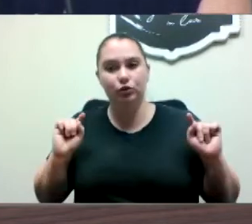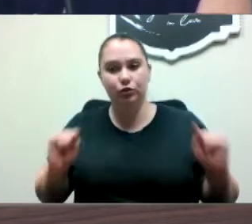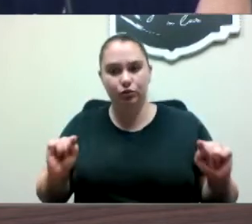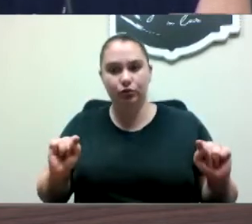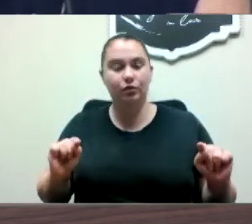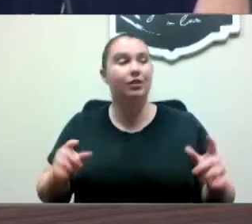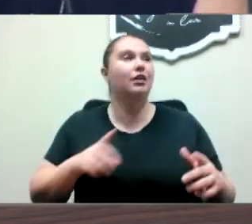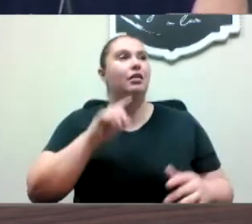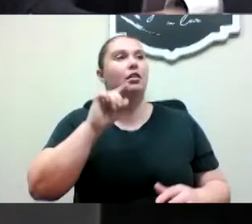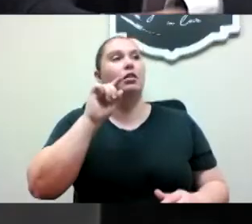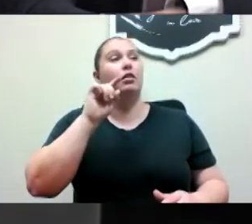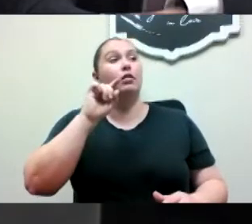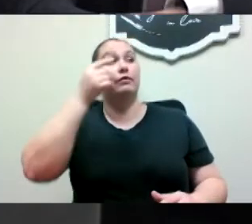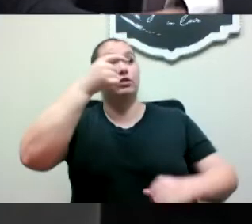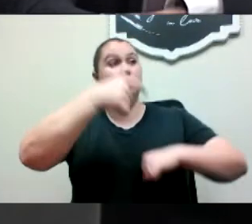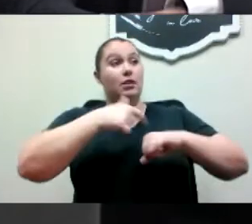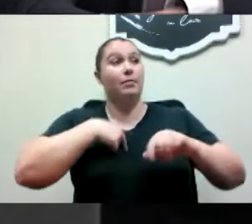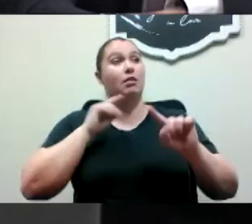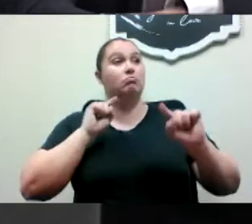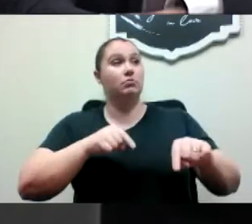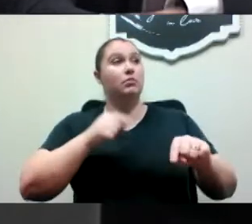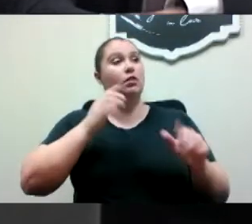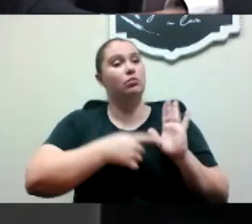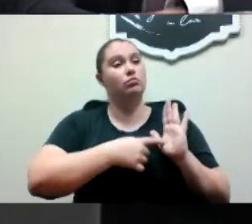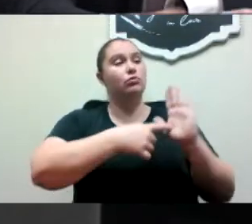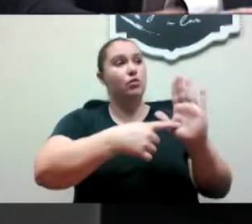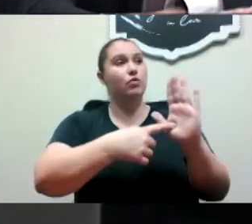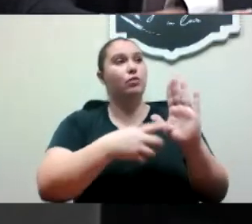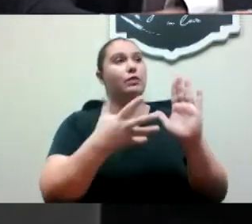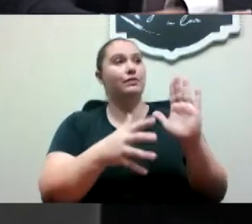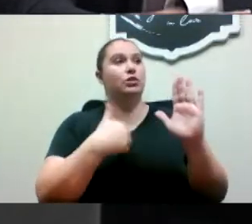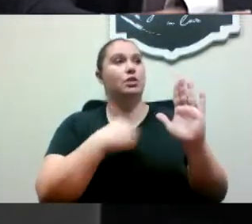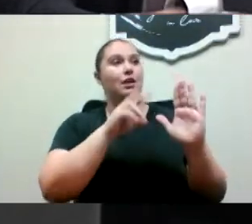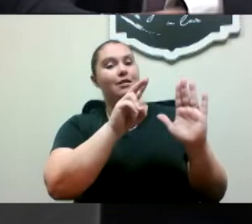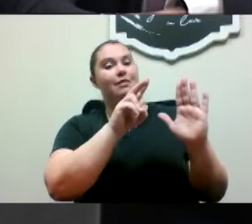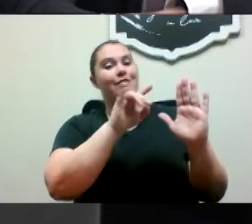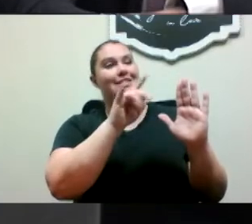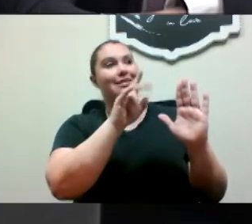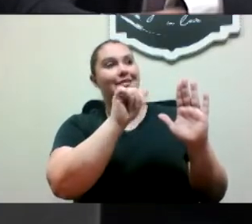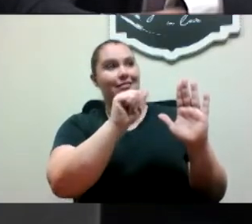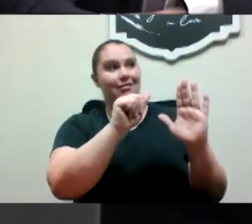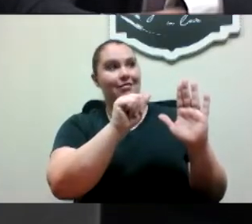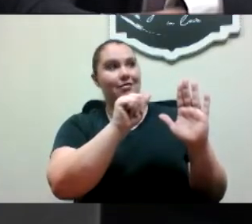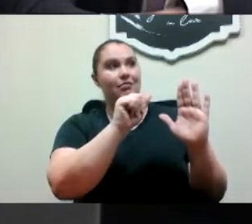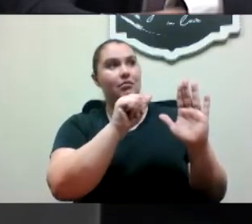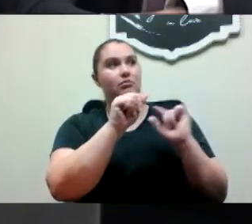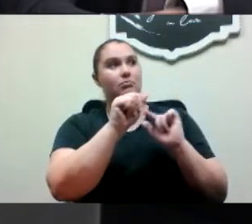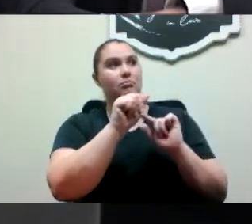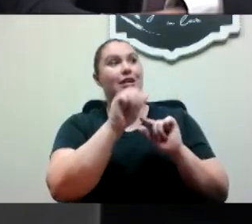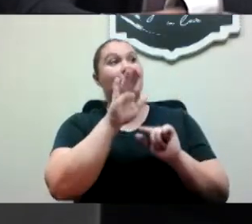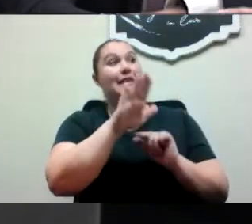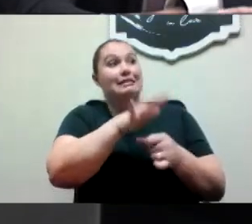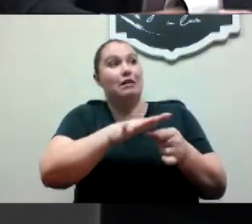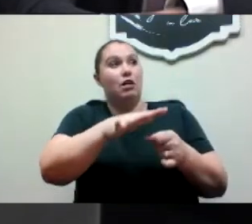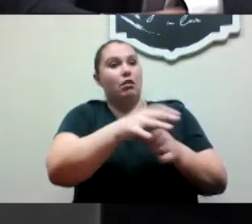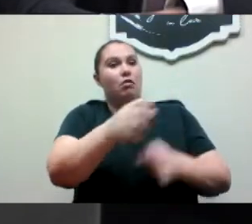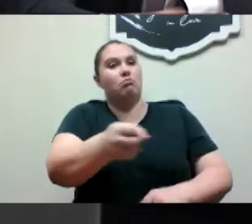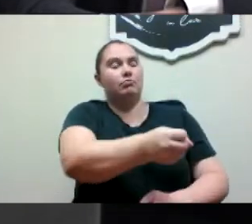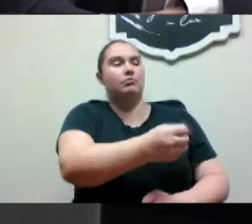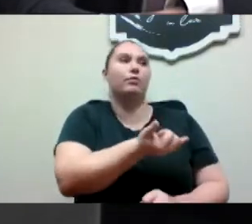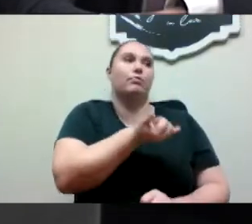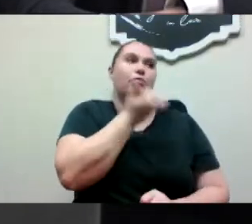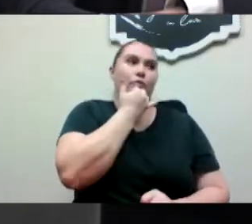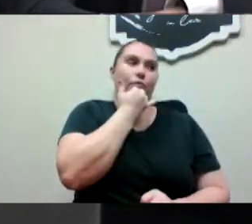time I presented it, we had Trustee Vidania in the wrong district. The next time, the slide at the